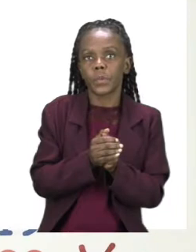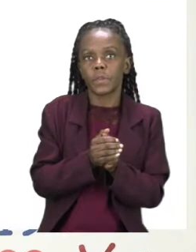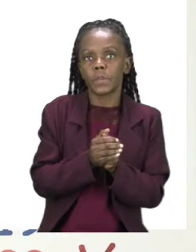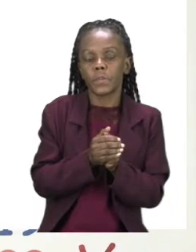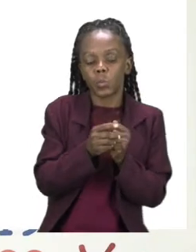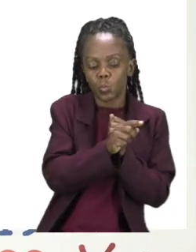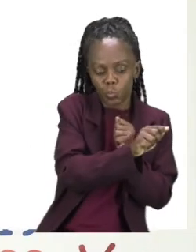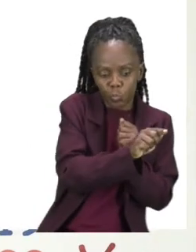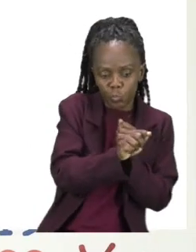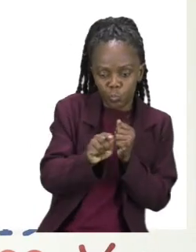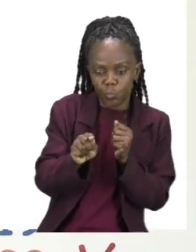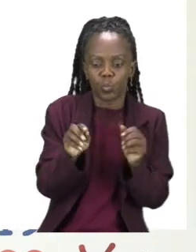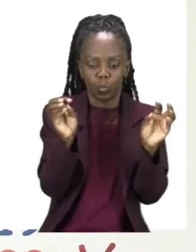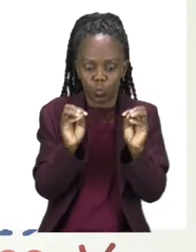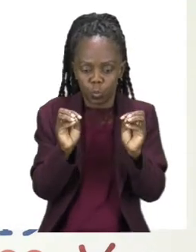dash